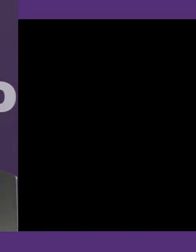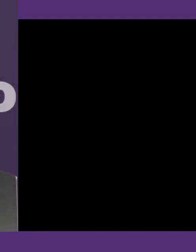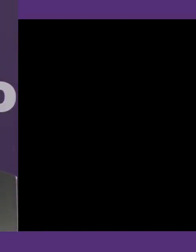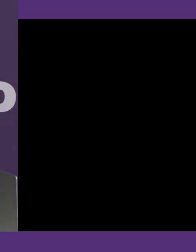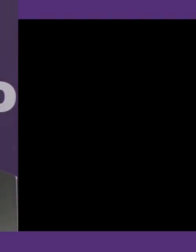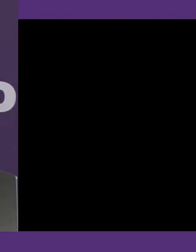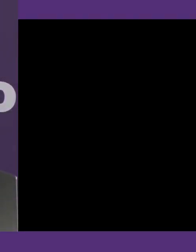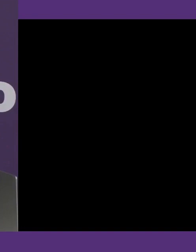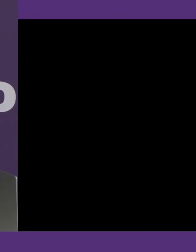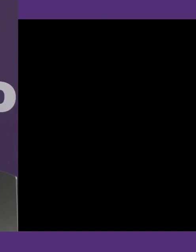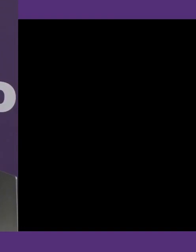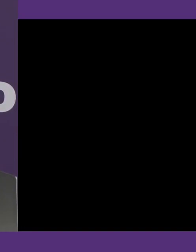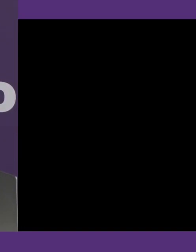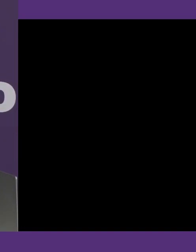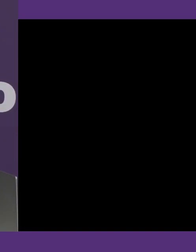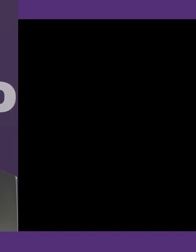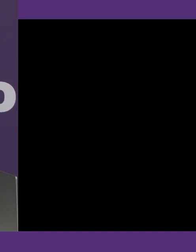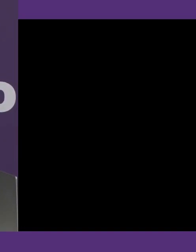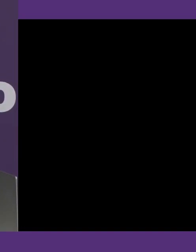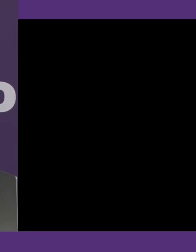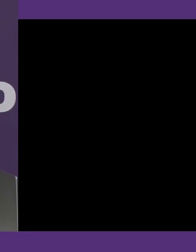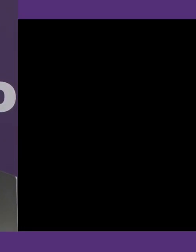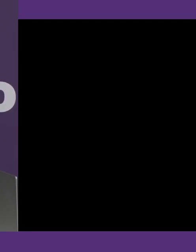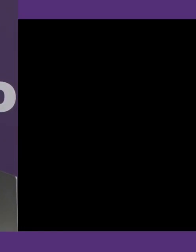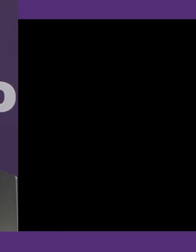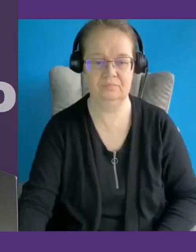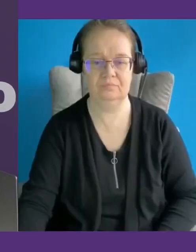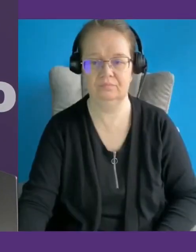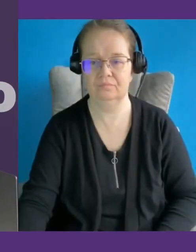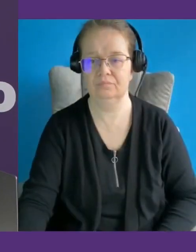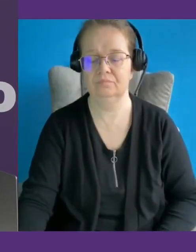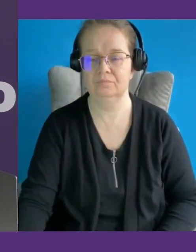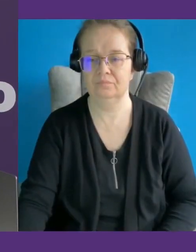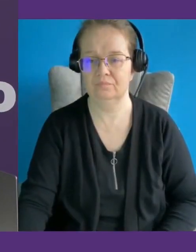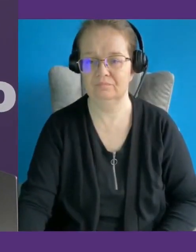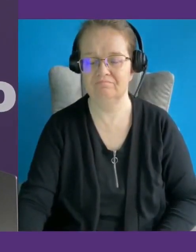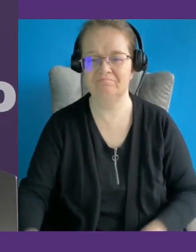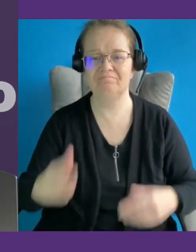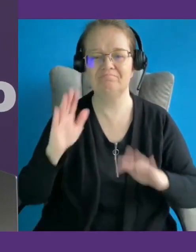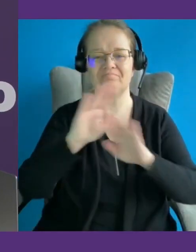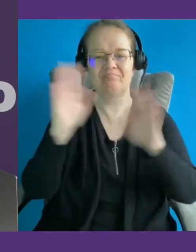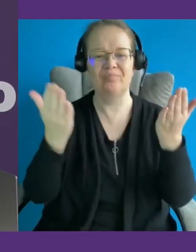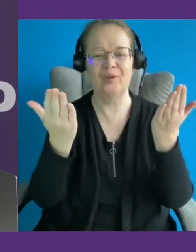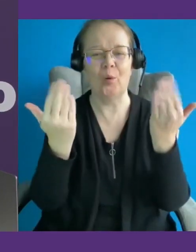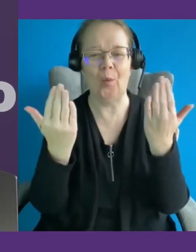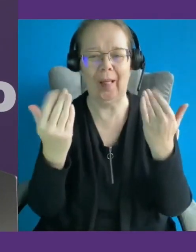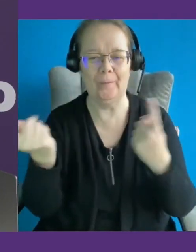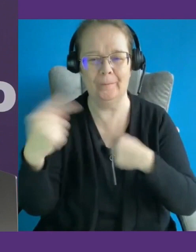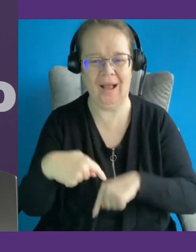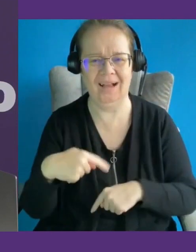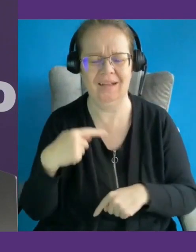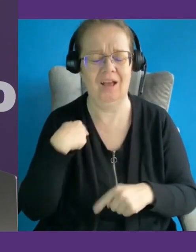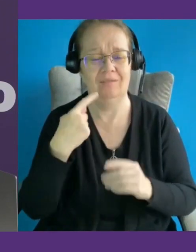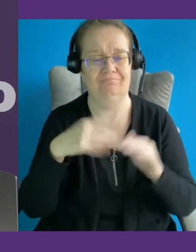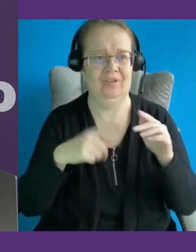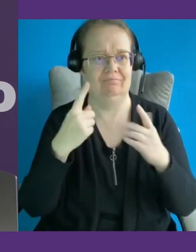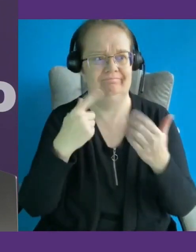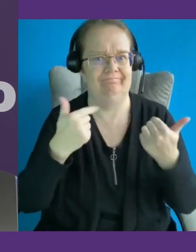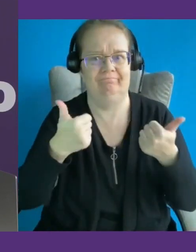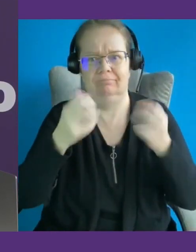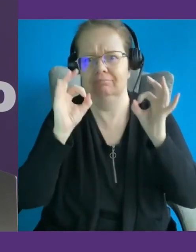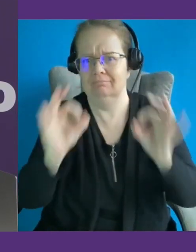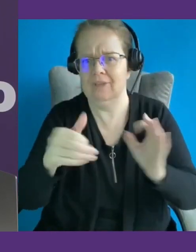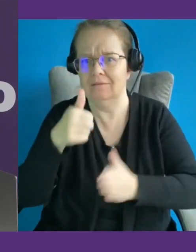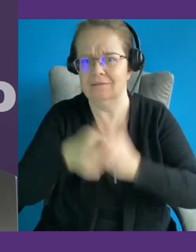Hello, everybody. Welcome back. We had a great start there. What a fantastic opening hour of content, going from the CEOs